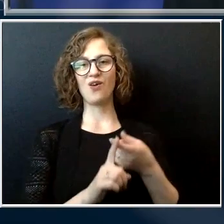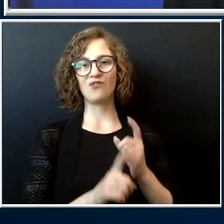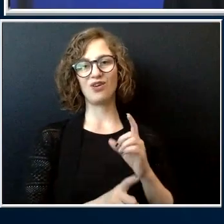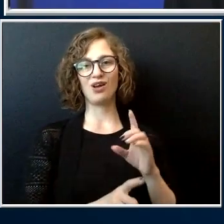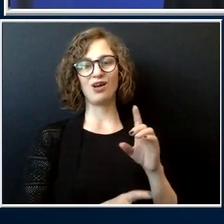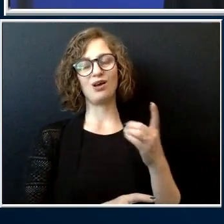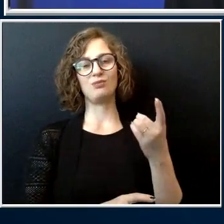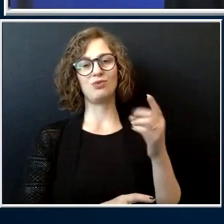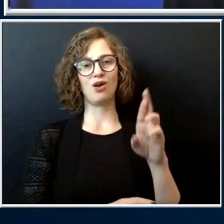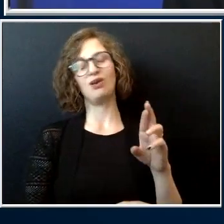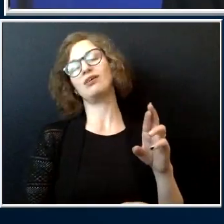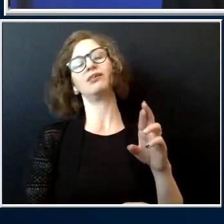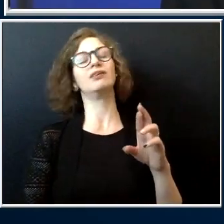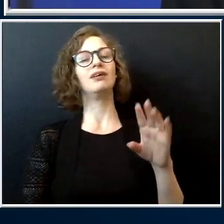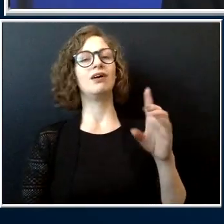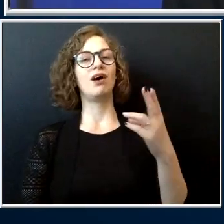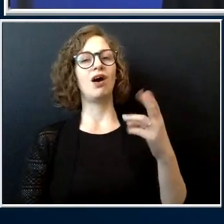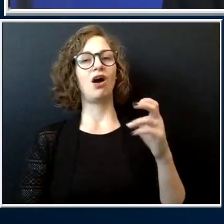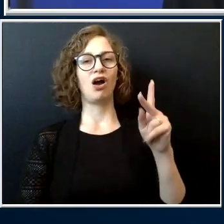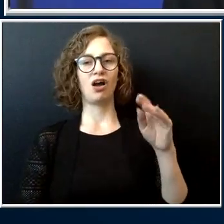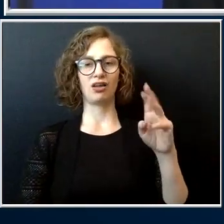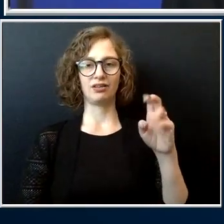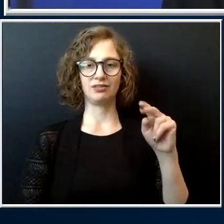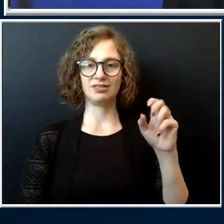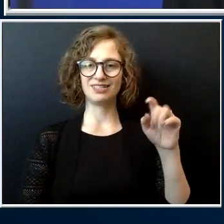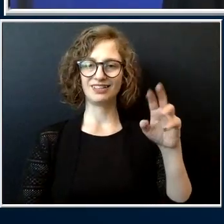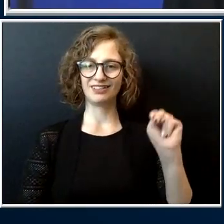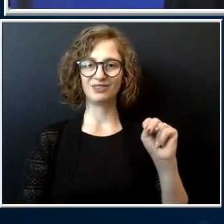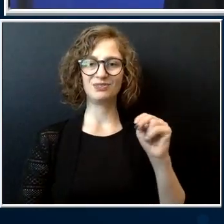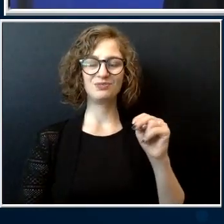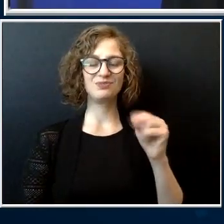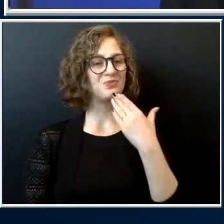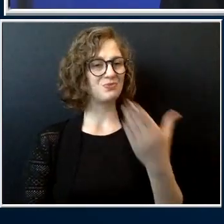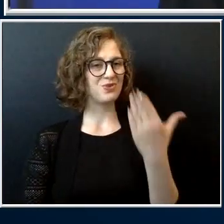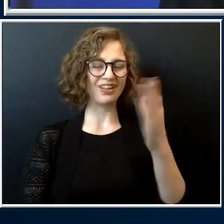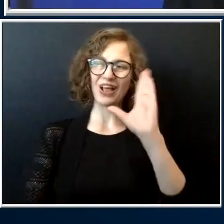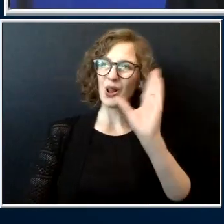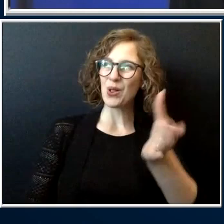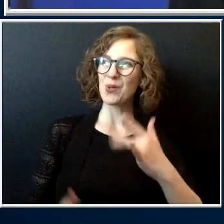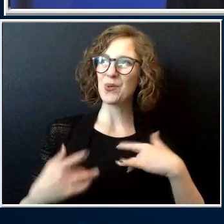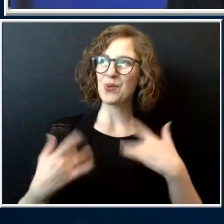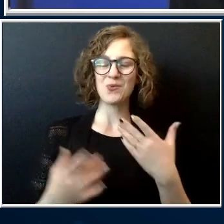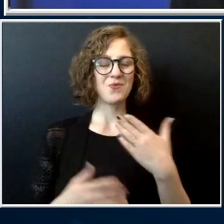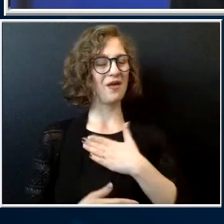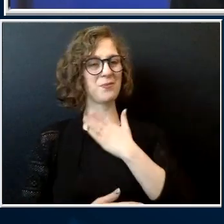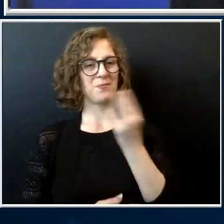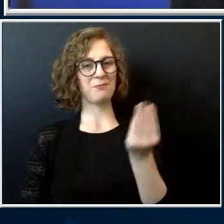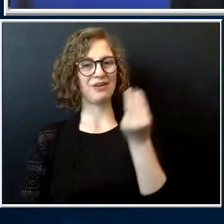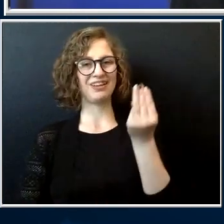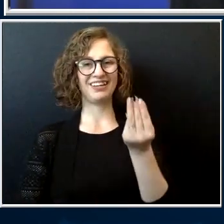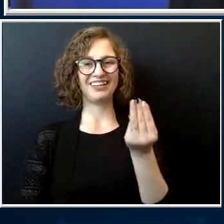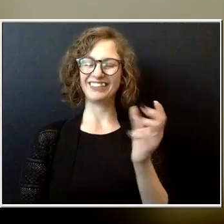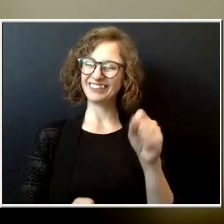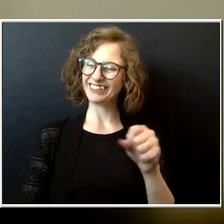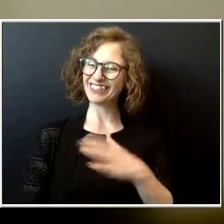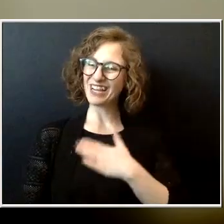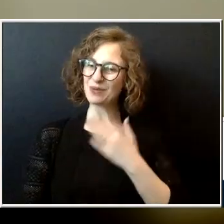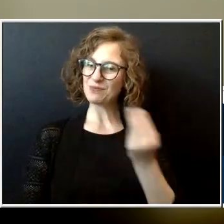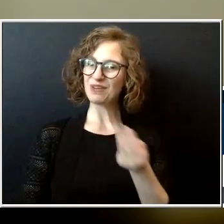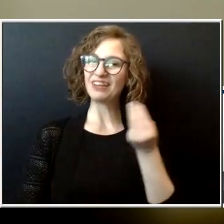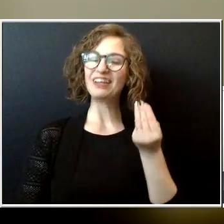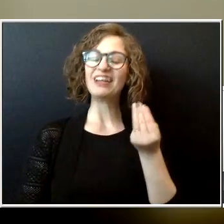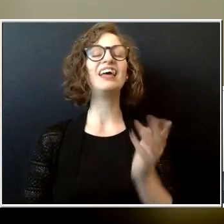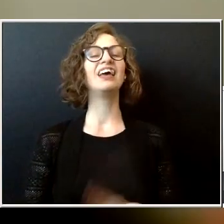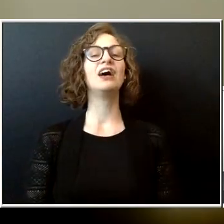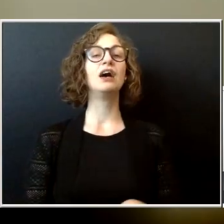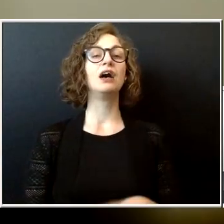Good morning. Hi, how's it going? Hey, good. Happy Monday. Good, yeah, happy Monday. The